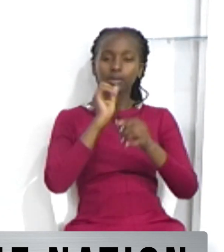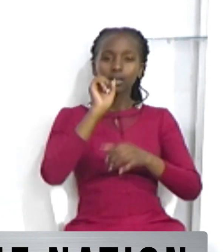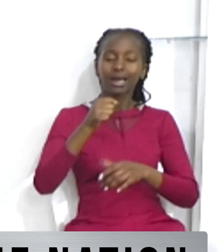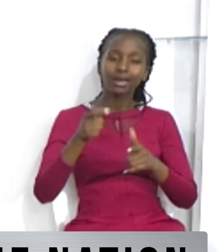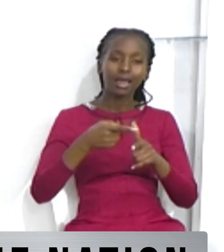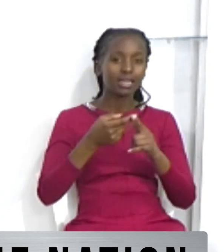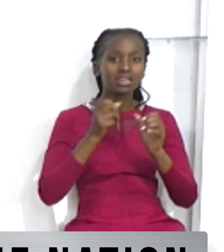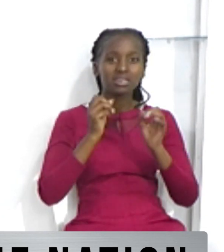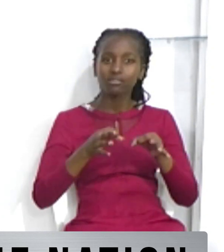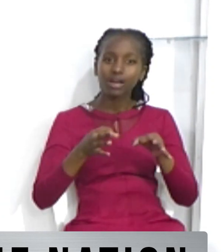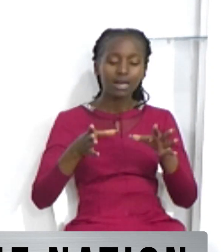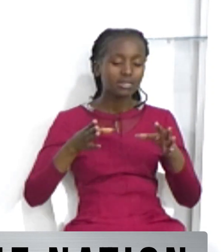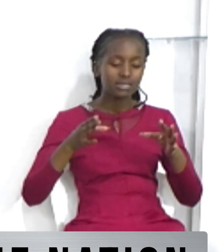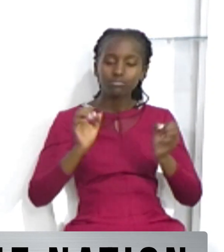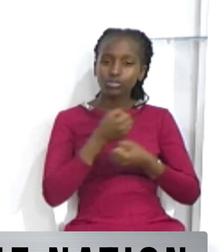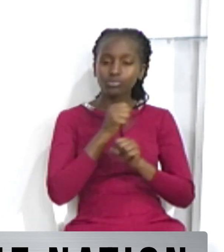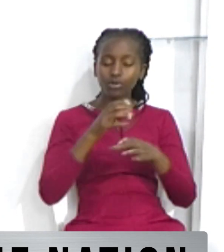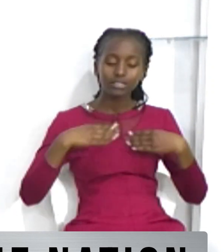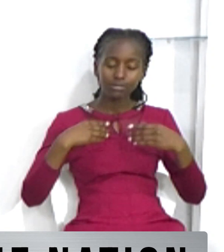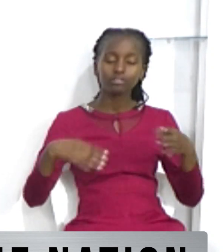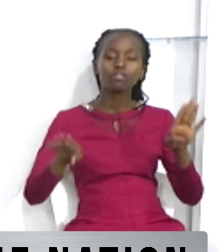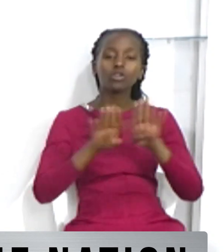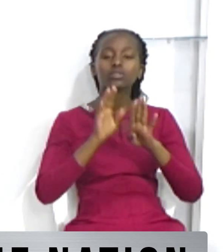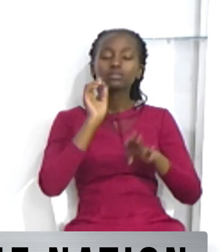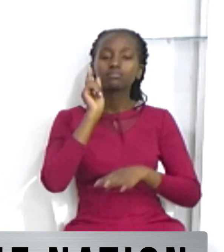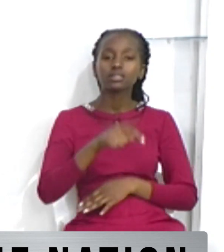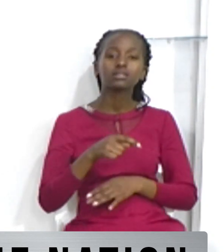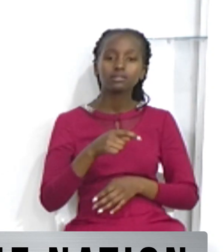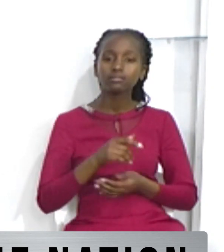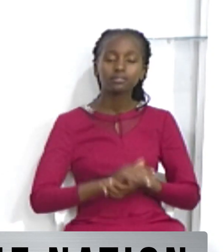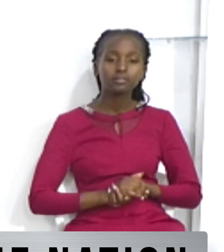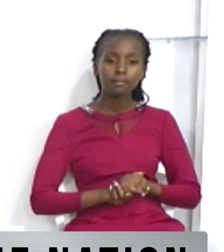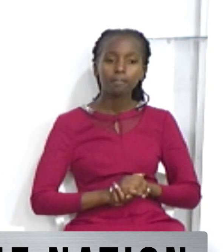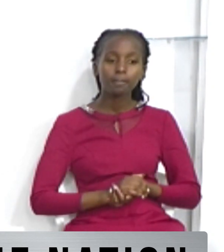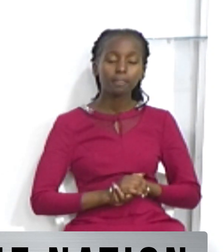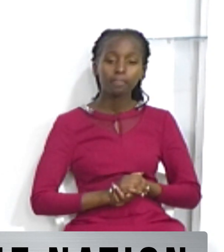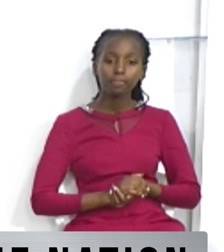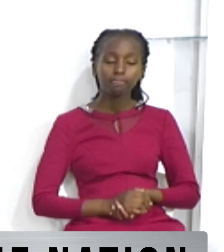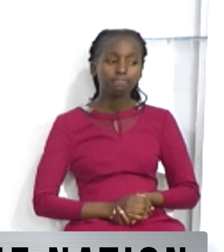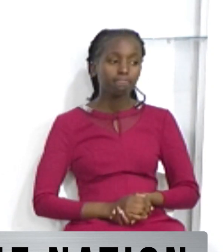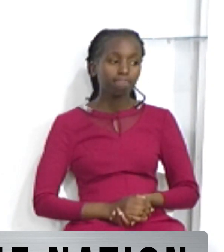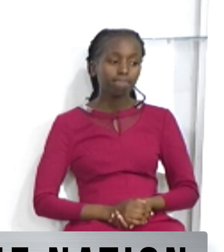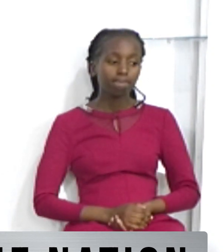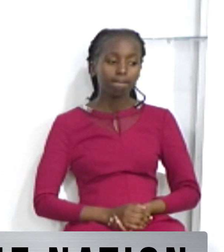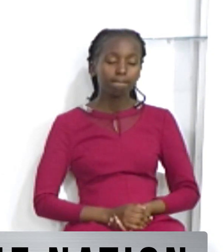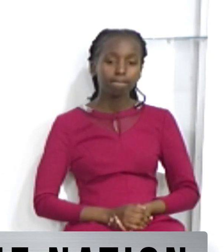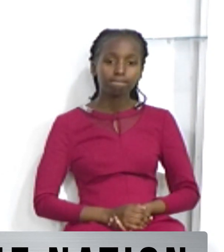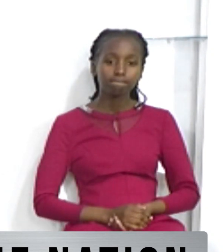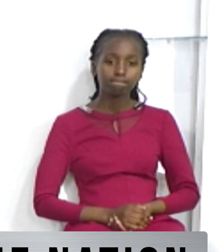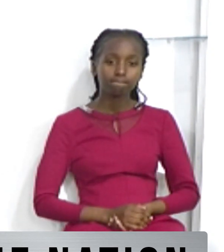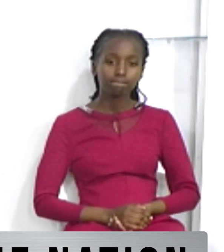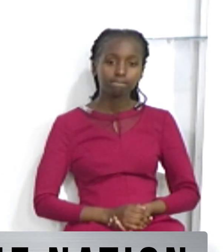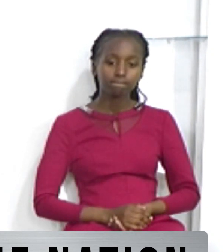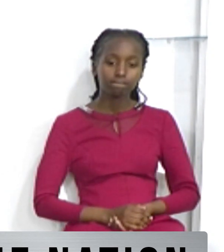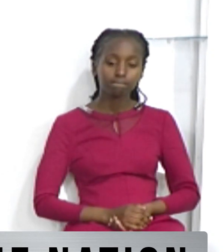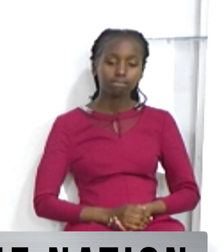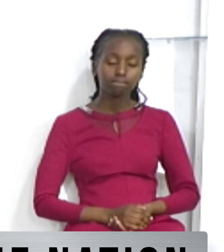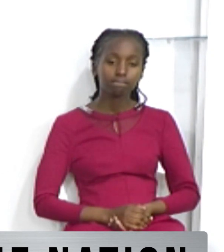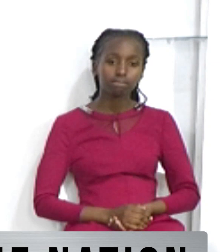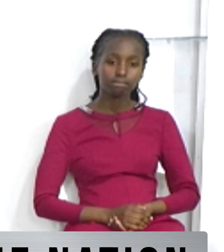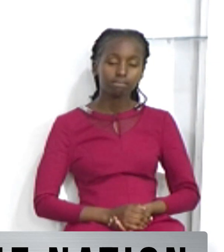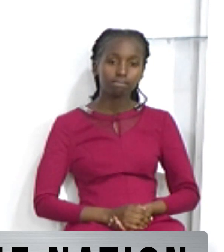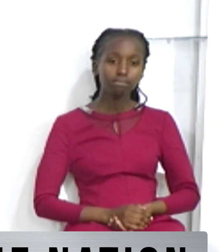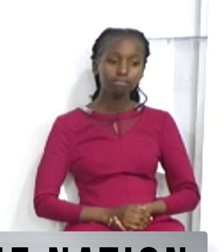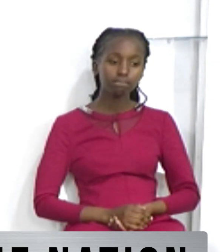down because the government will allege, think this it's working against the government, want to campaign